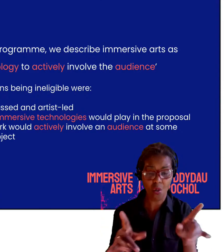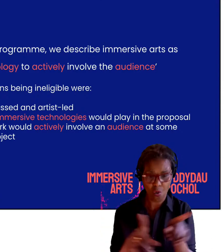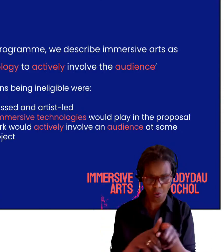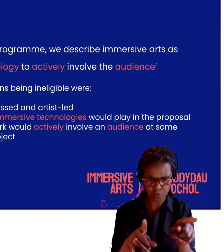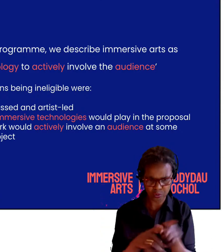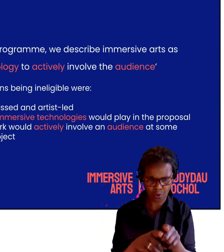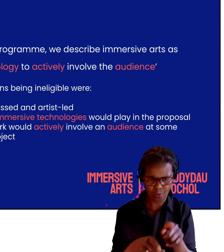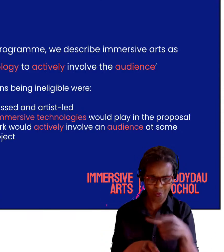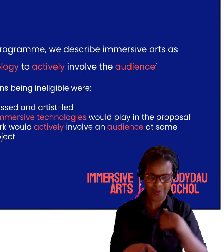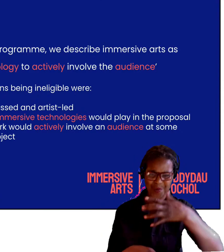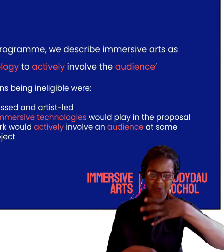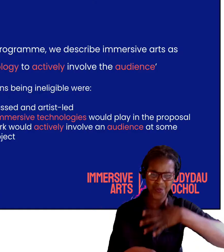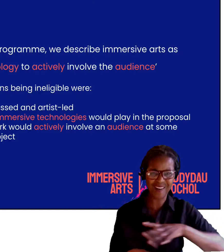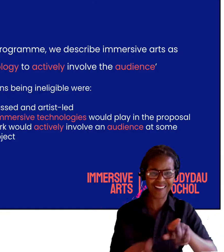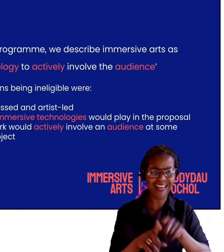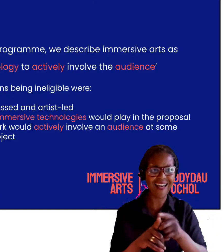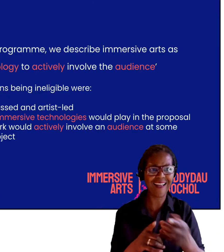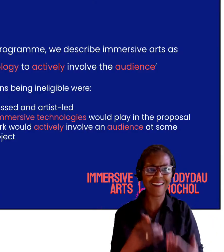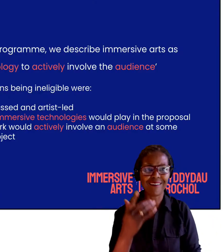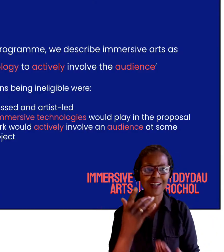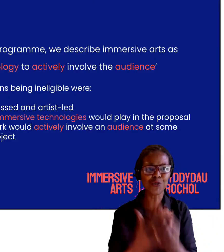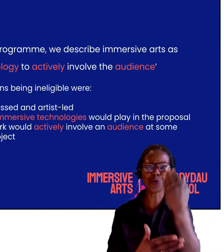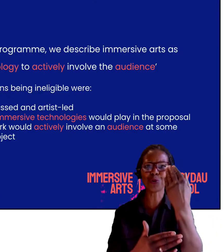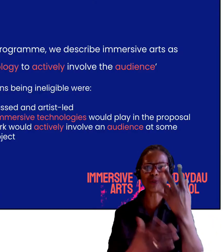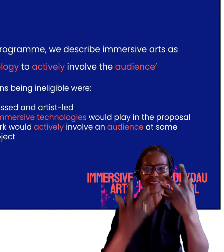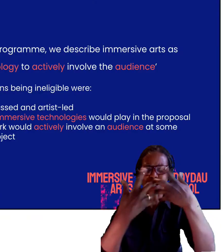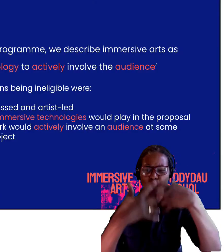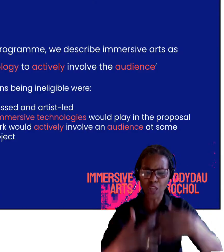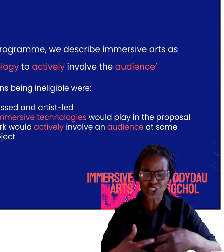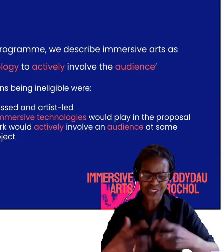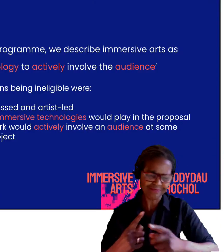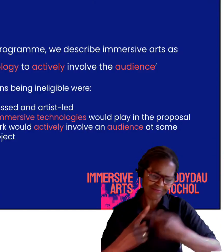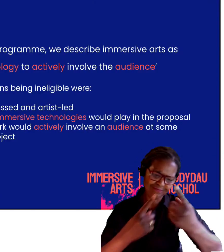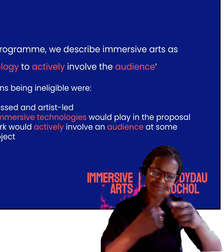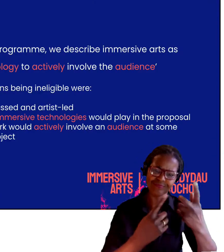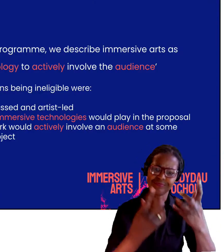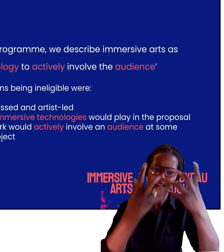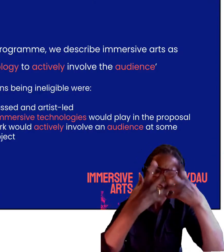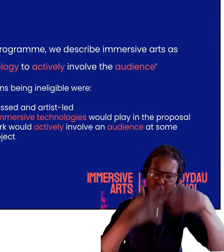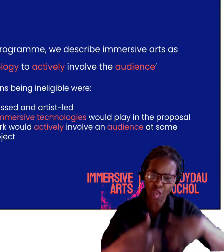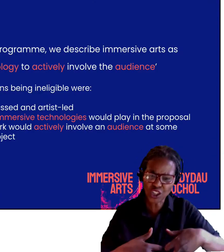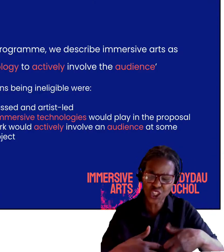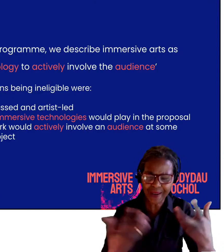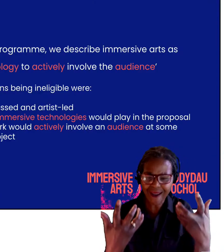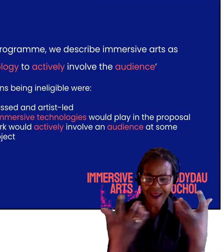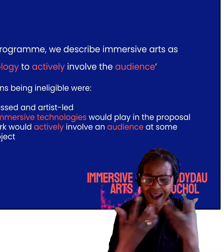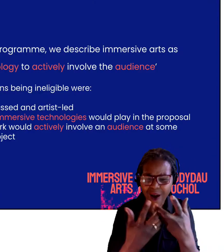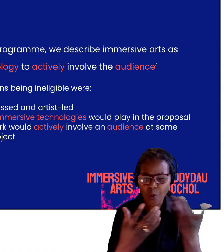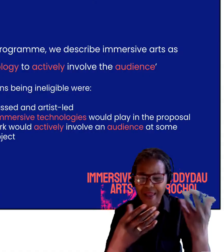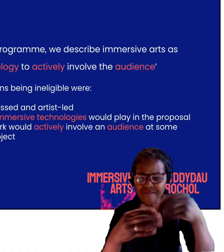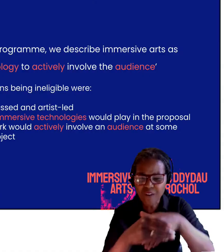technologies if they can explain how they meet the criteria of actively involving an audience.